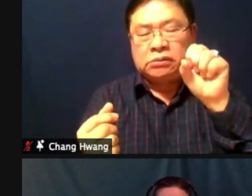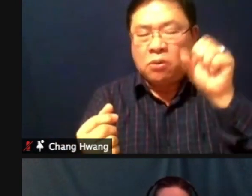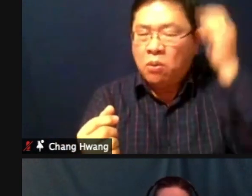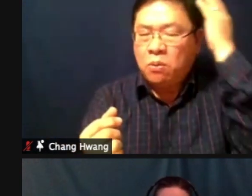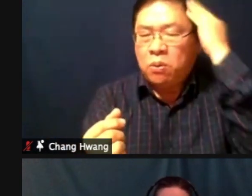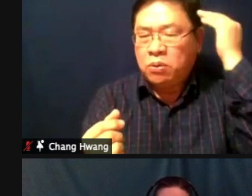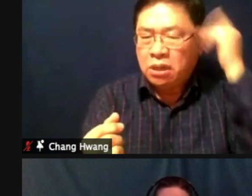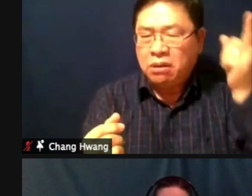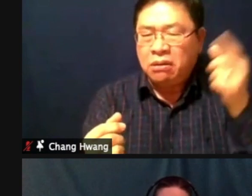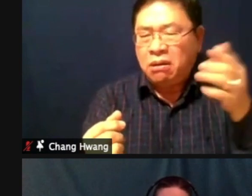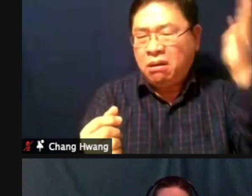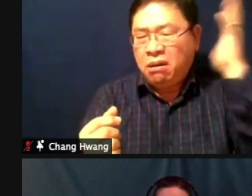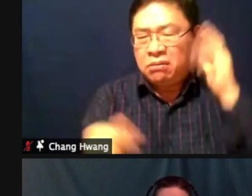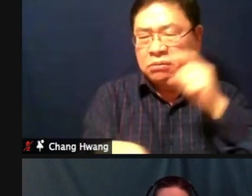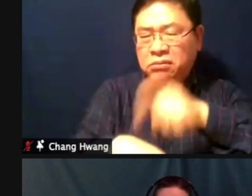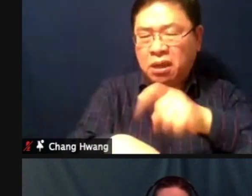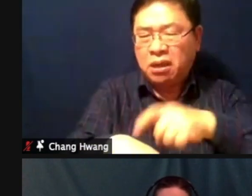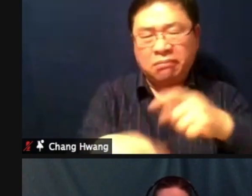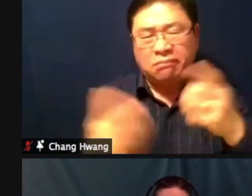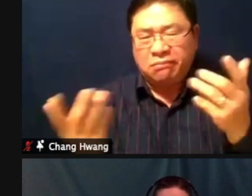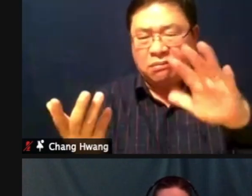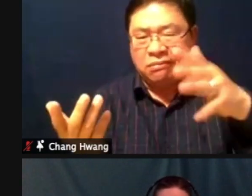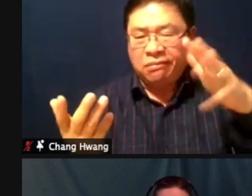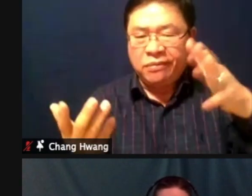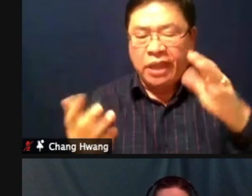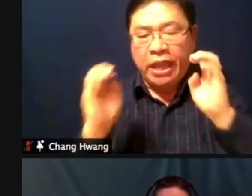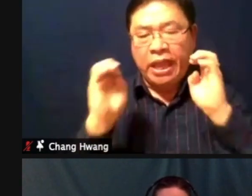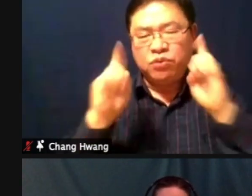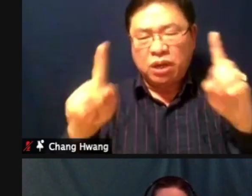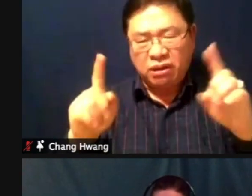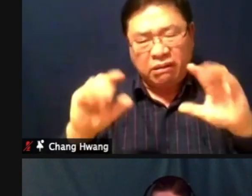doing various types of work in Korea.